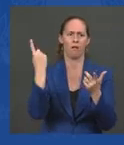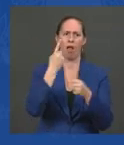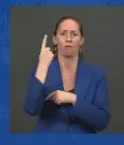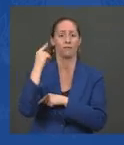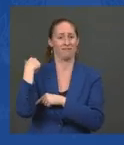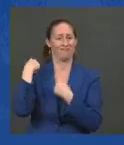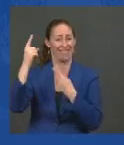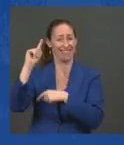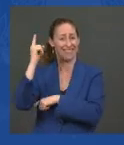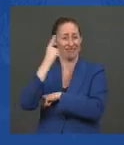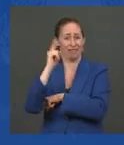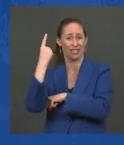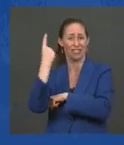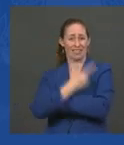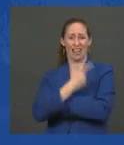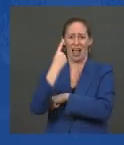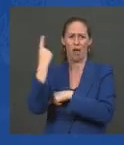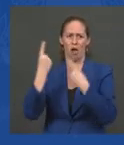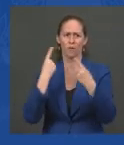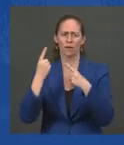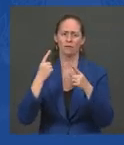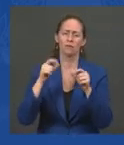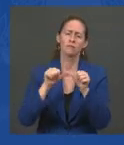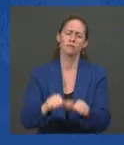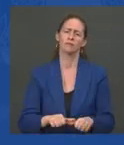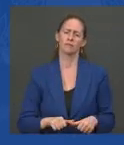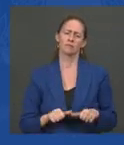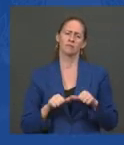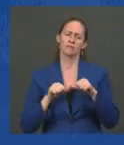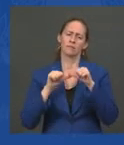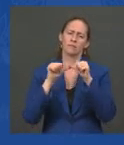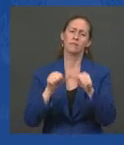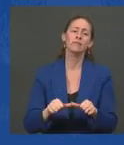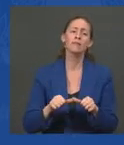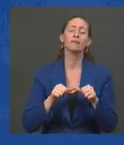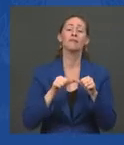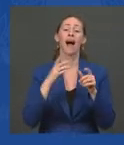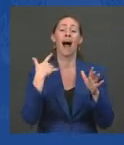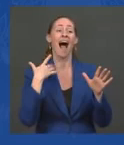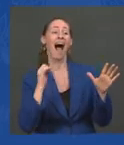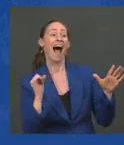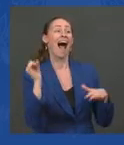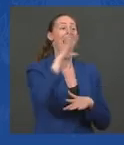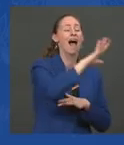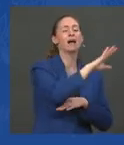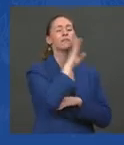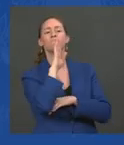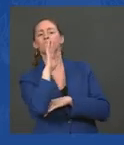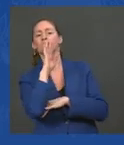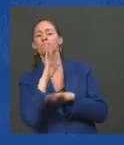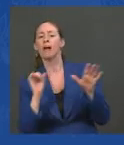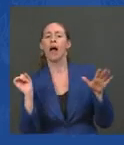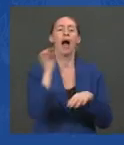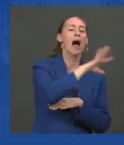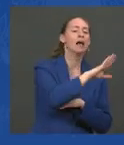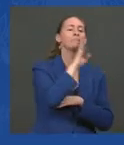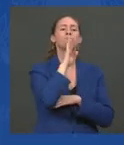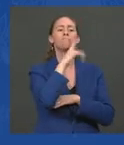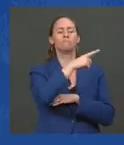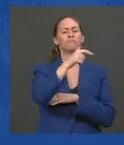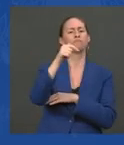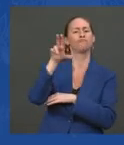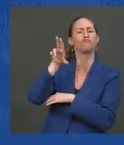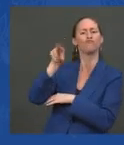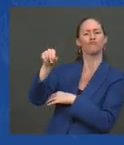each and every time, the Senate Republicans block it by refusing even to talk about it.